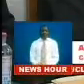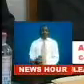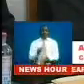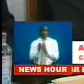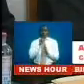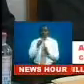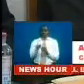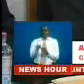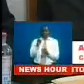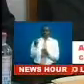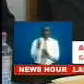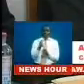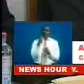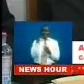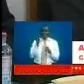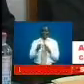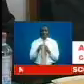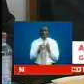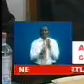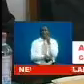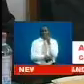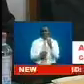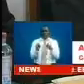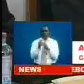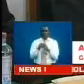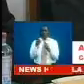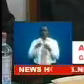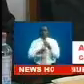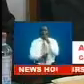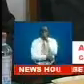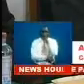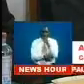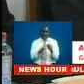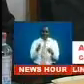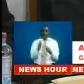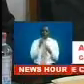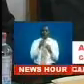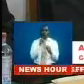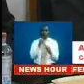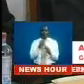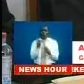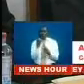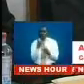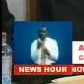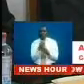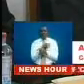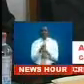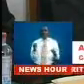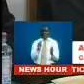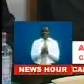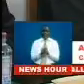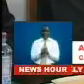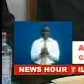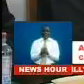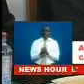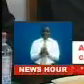only detected but prosecuted in time for the guilty to be punished and the innocent acquitted and discharged, so that the aims